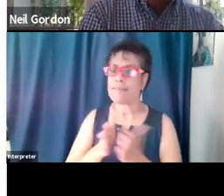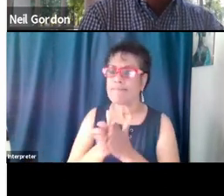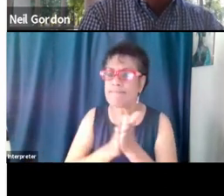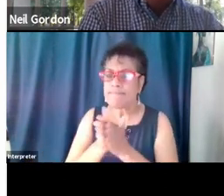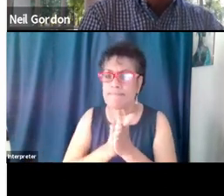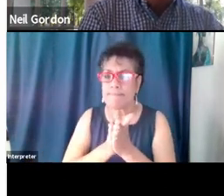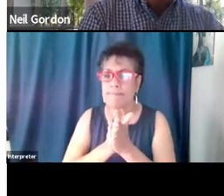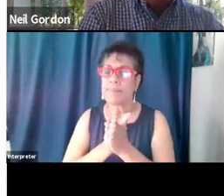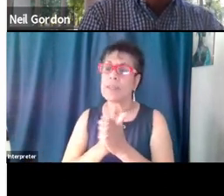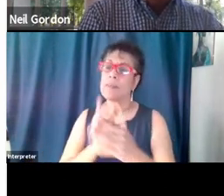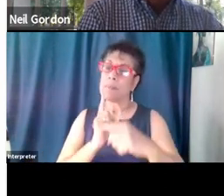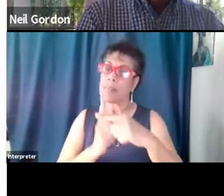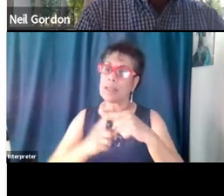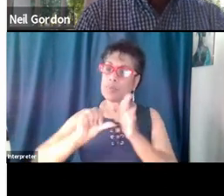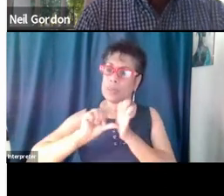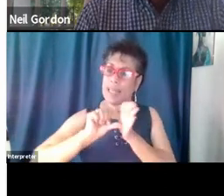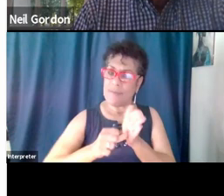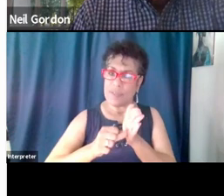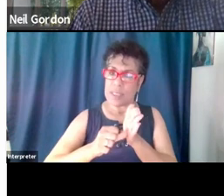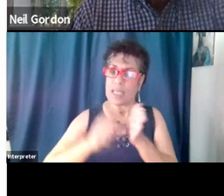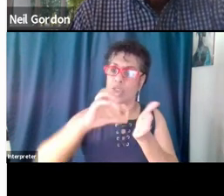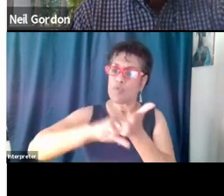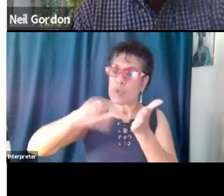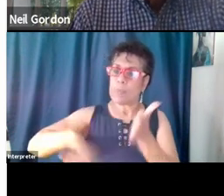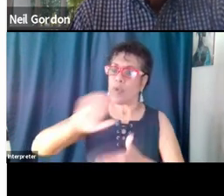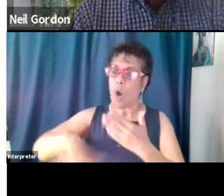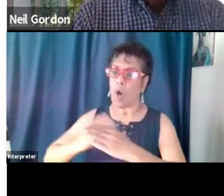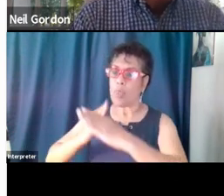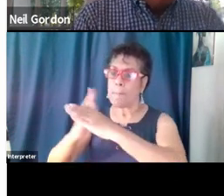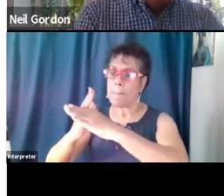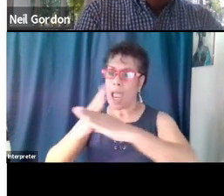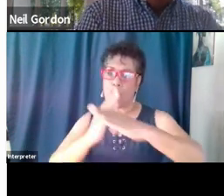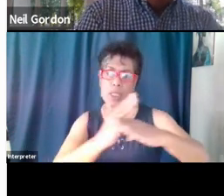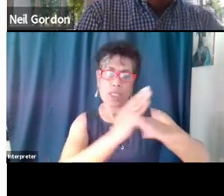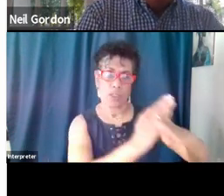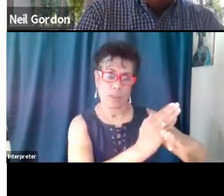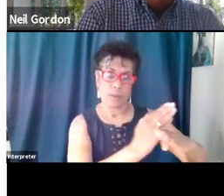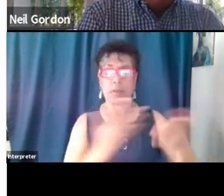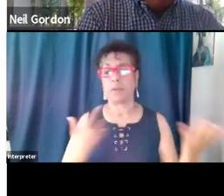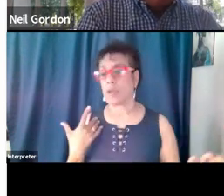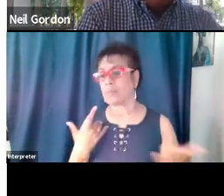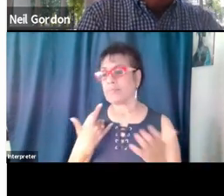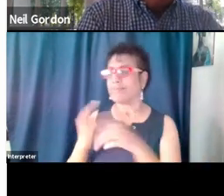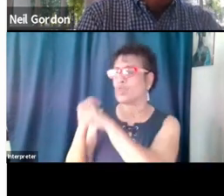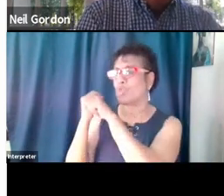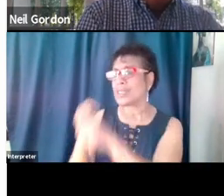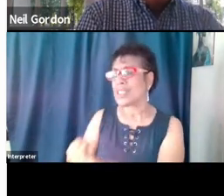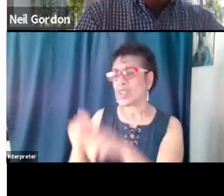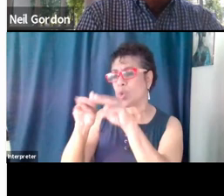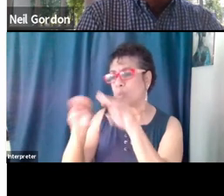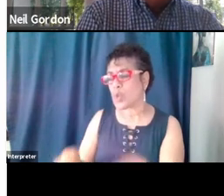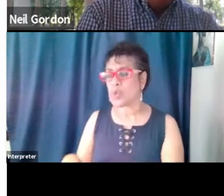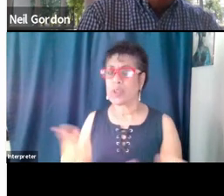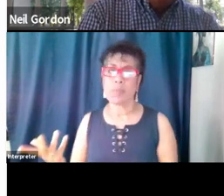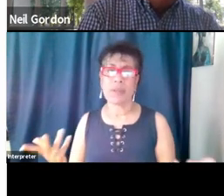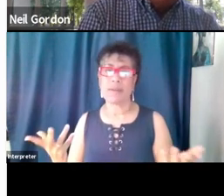and that we eliminate all the barriers to being here. So in conventional museums, those types of barriers can be